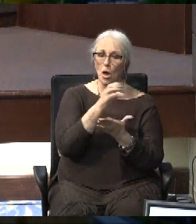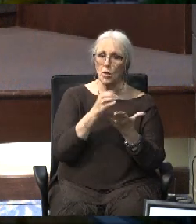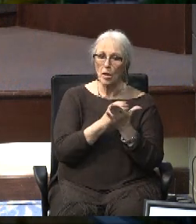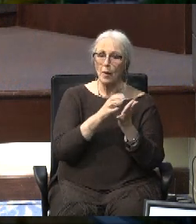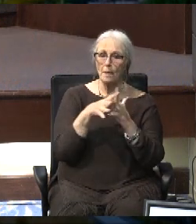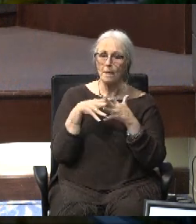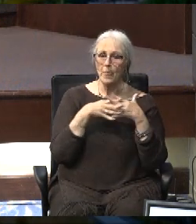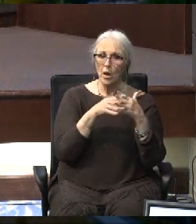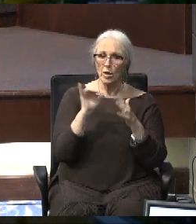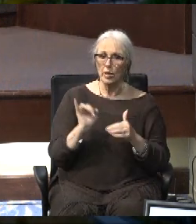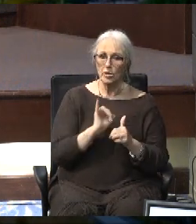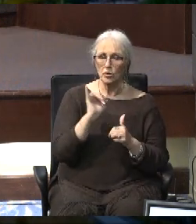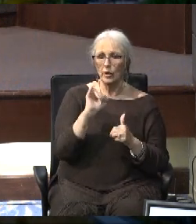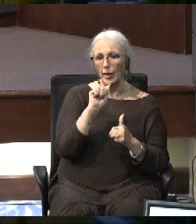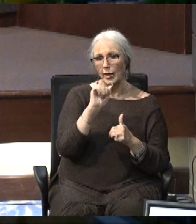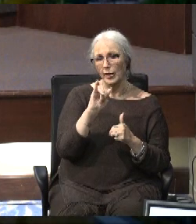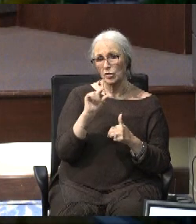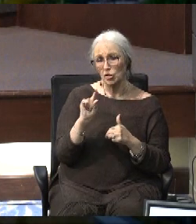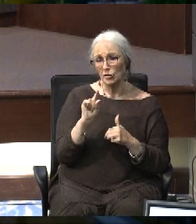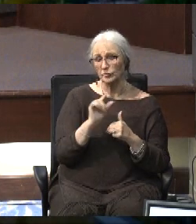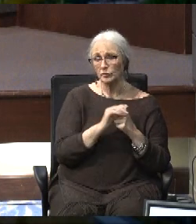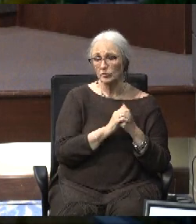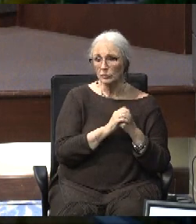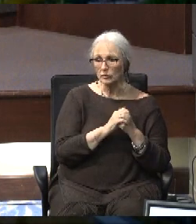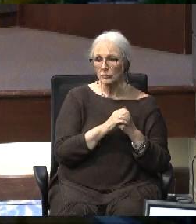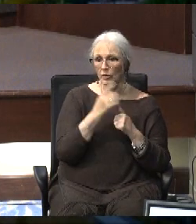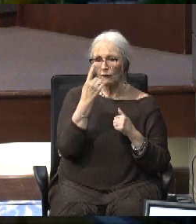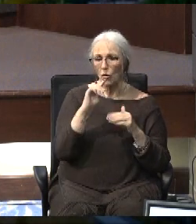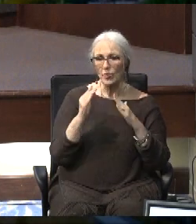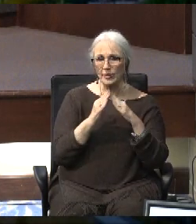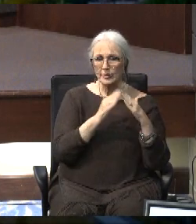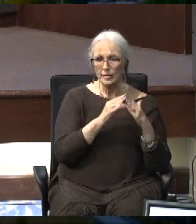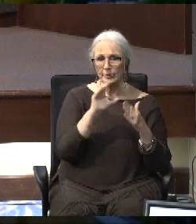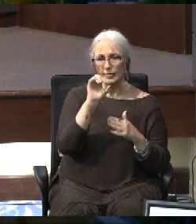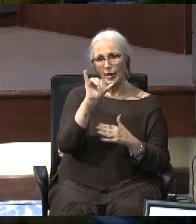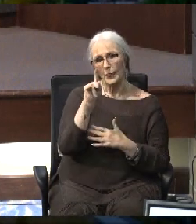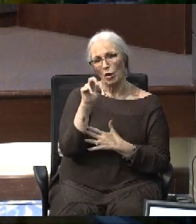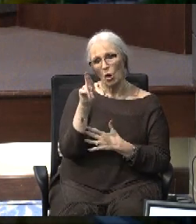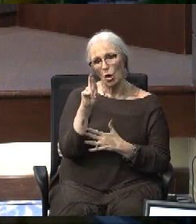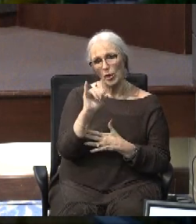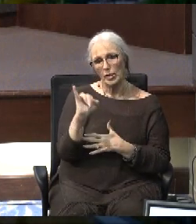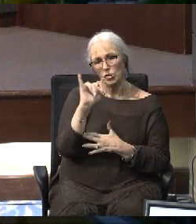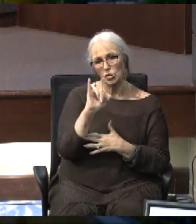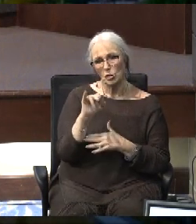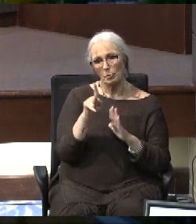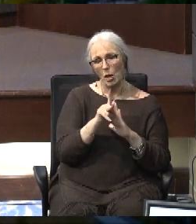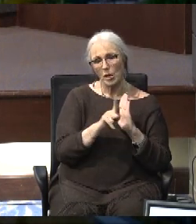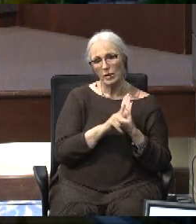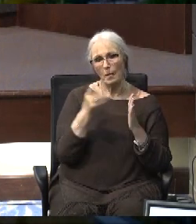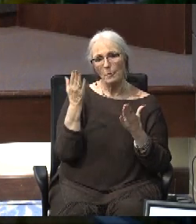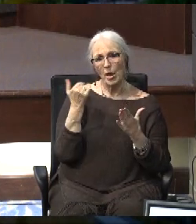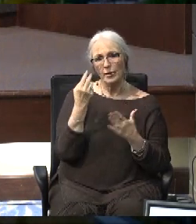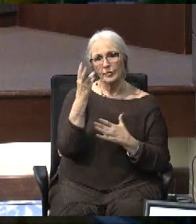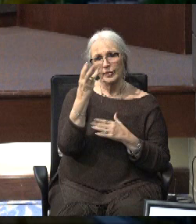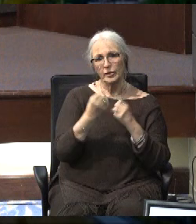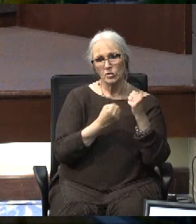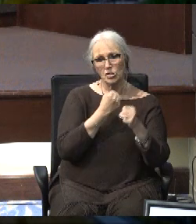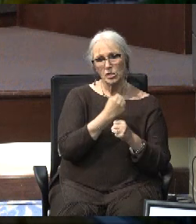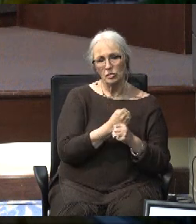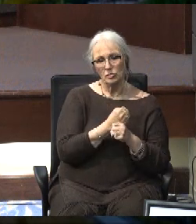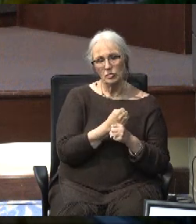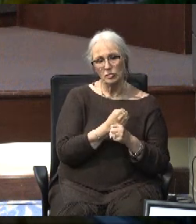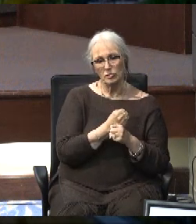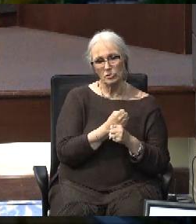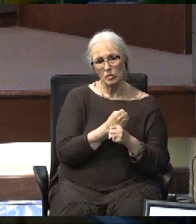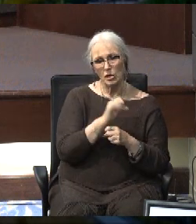Group, AIG, which has carried the city's cyber insurance policy for the last 6 years. And